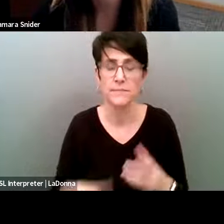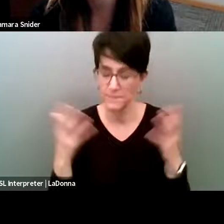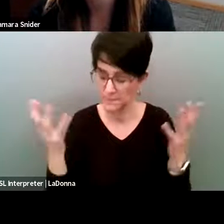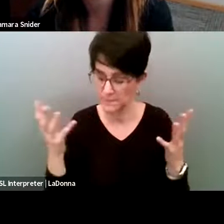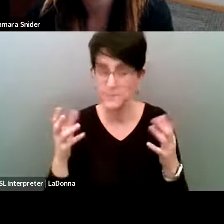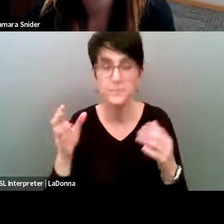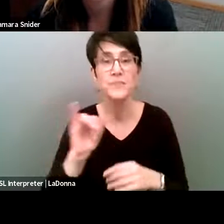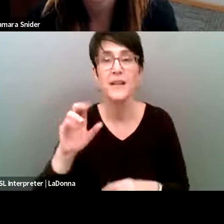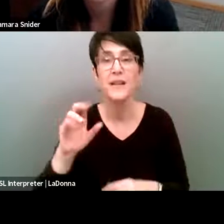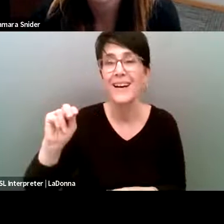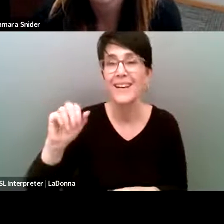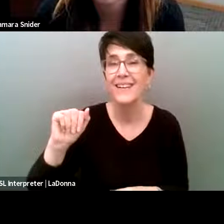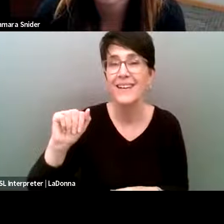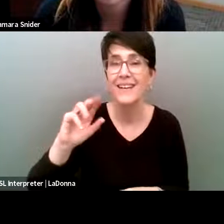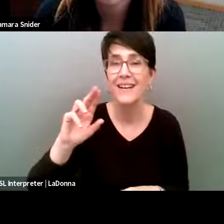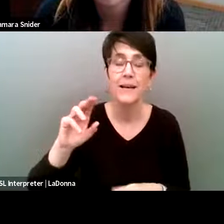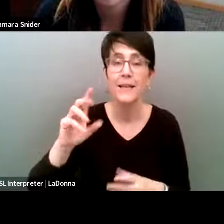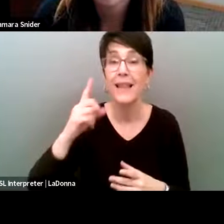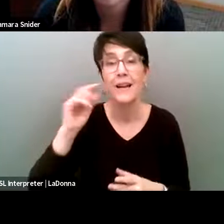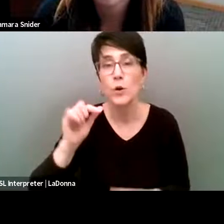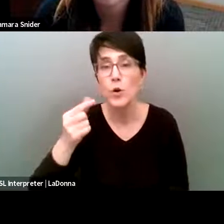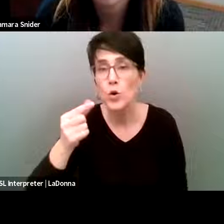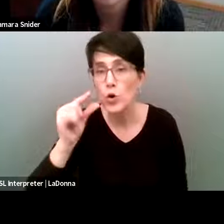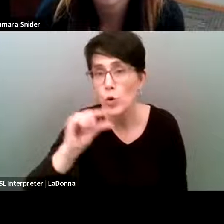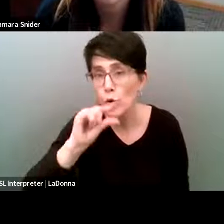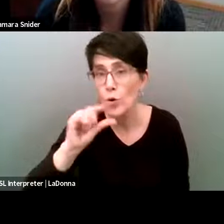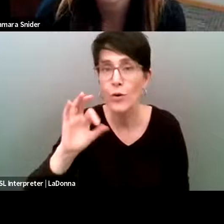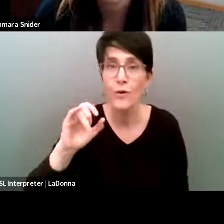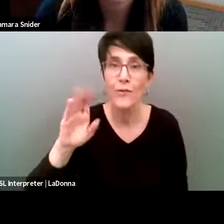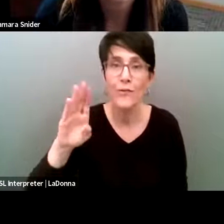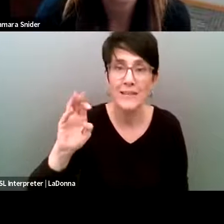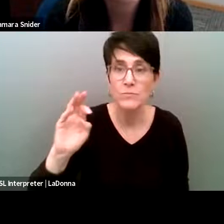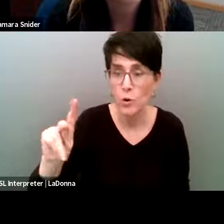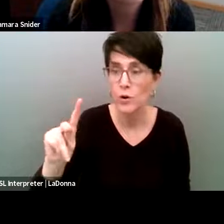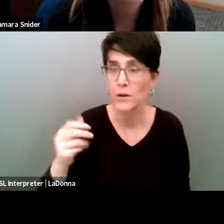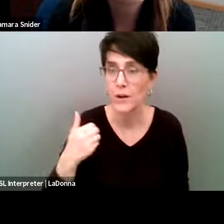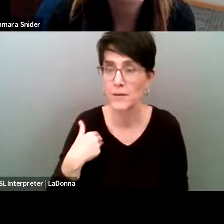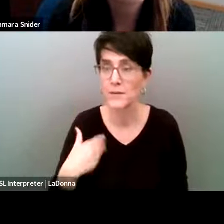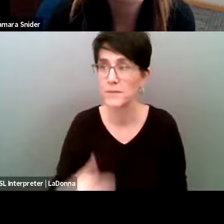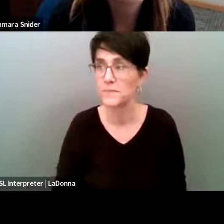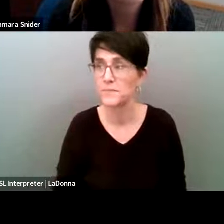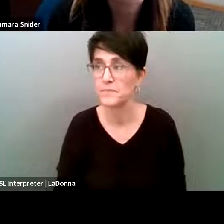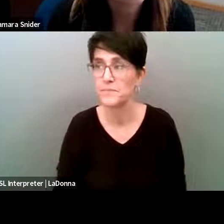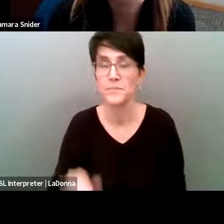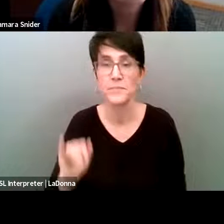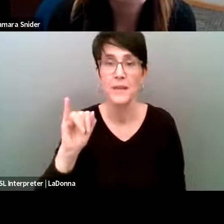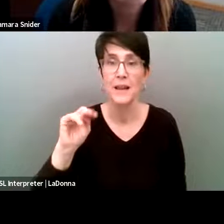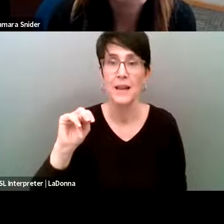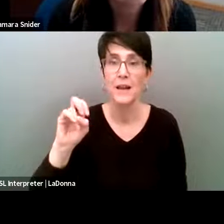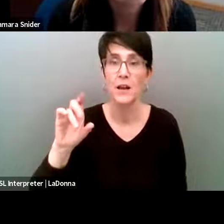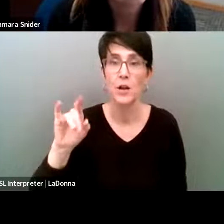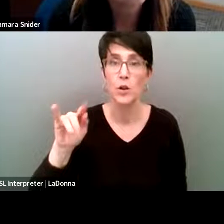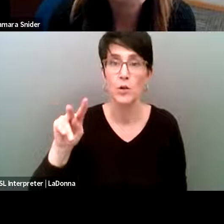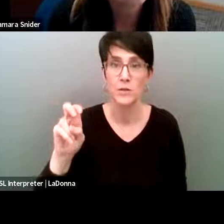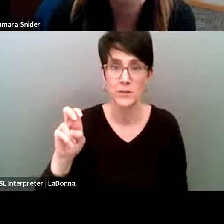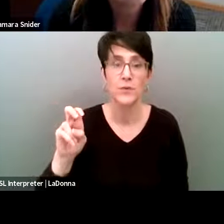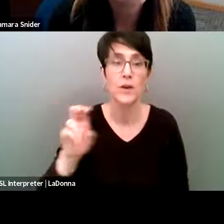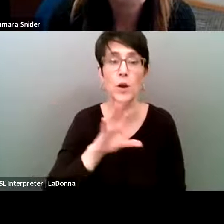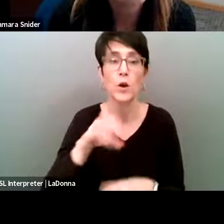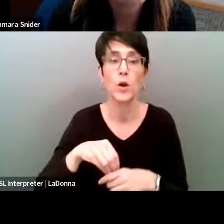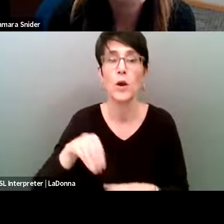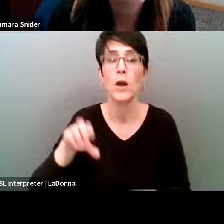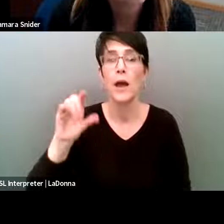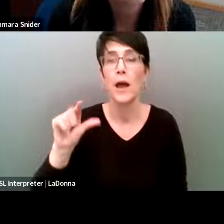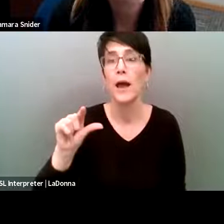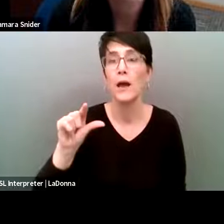like national companies like Google and Facebook. And it says here, called inclusive coaches representing